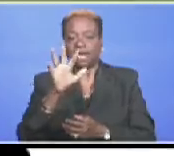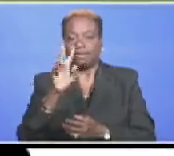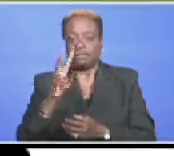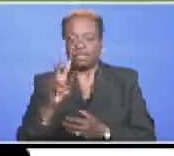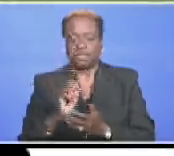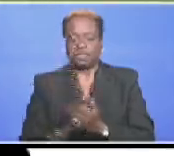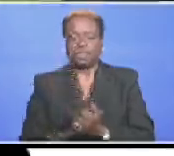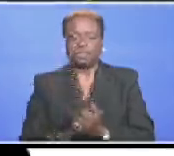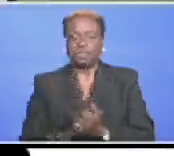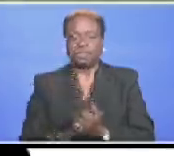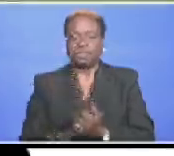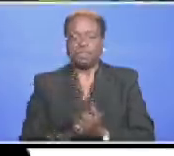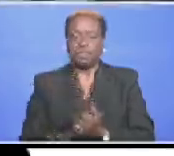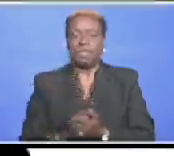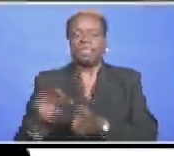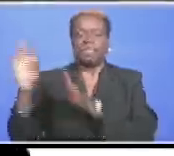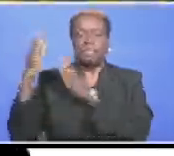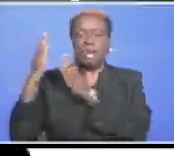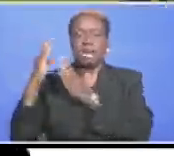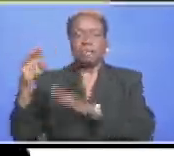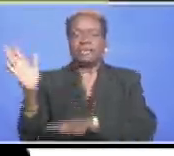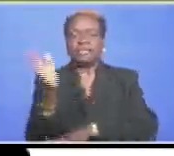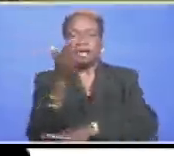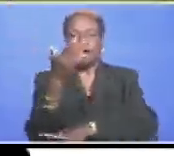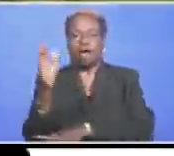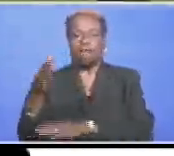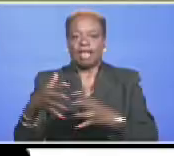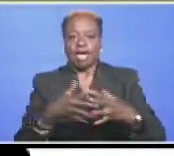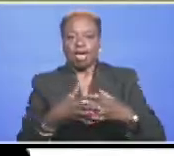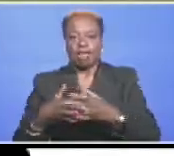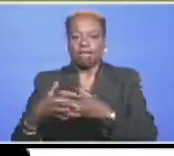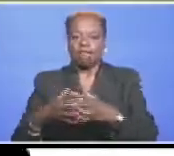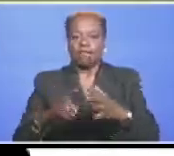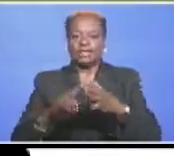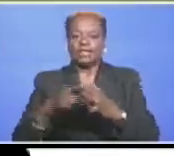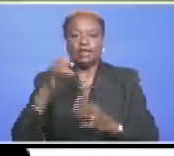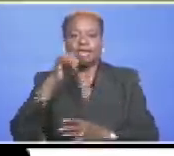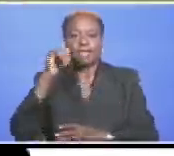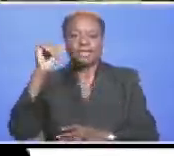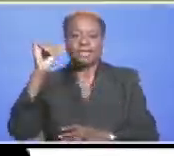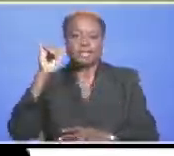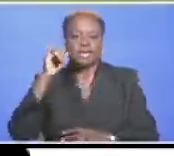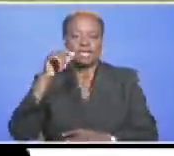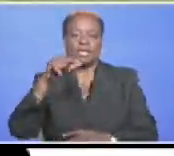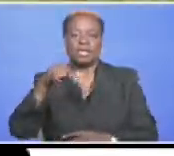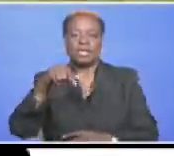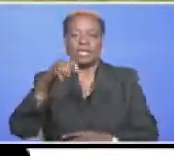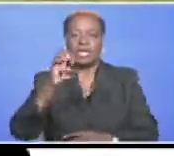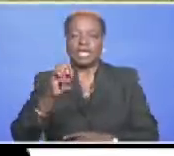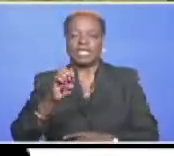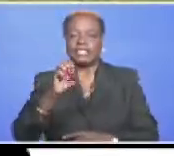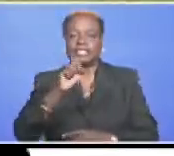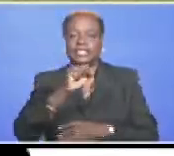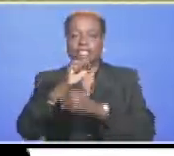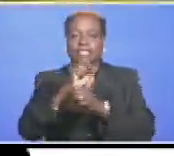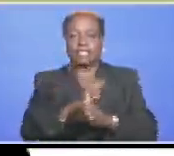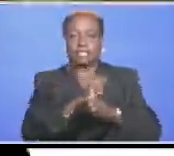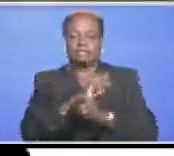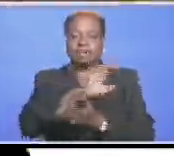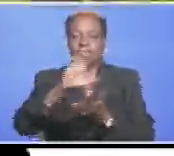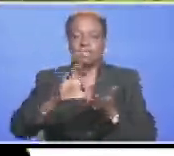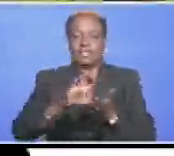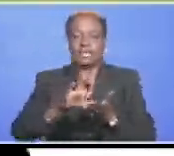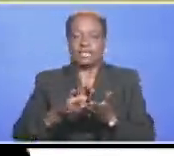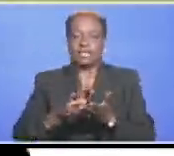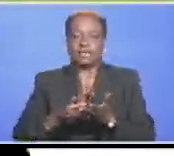109.52. The Bahamas Flag Football League playoffs kicking off, that is, yesterday at the QE Sports Center. On the ladies' side,